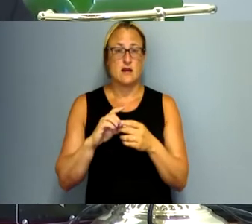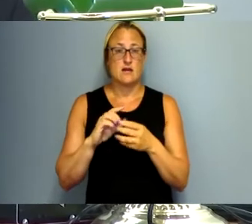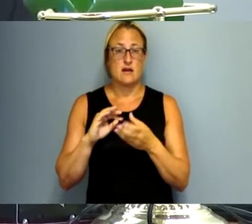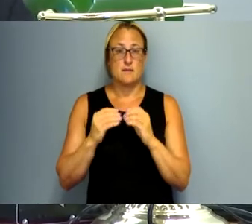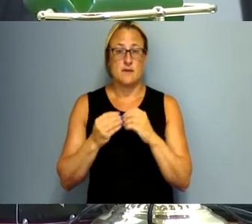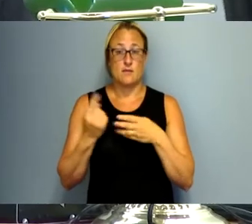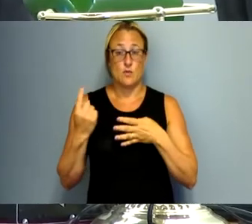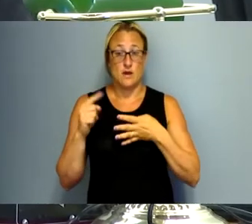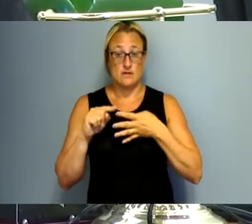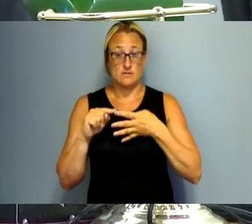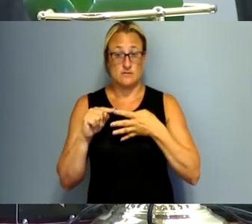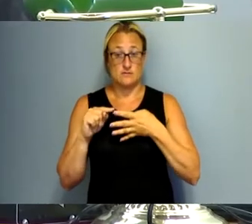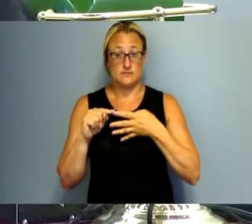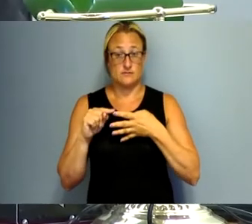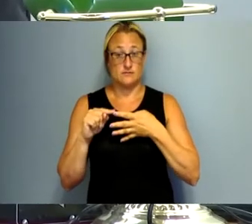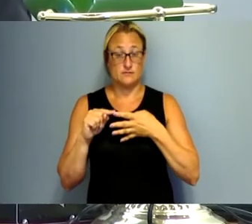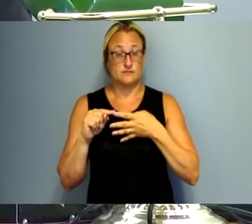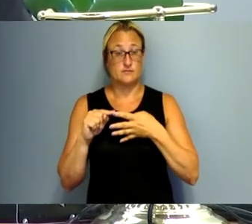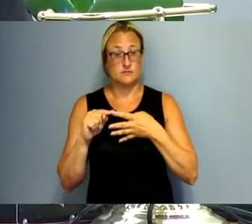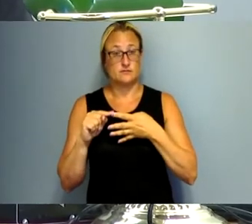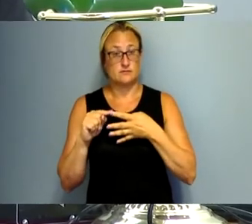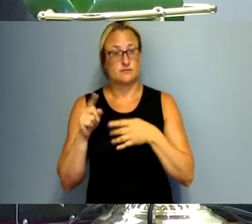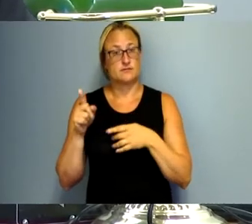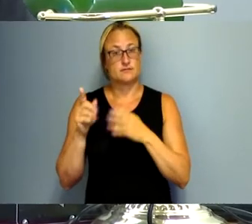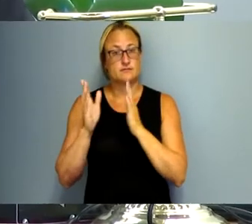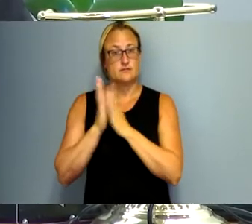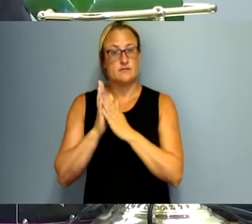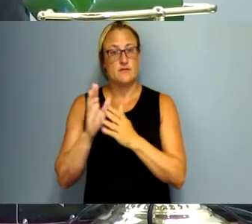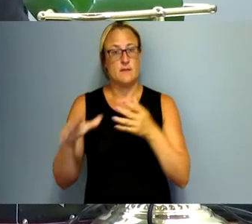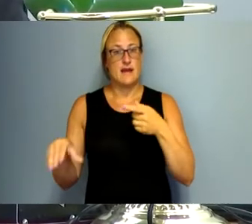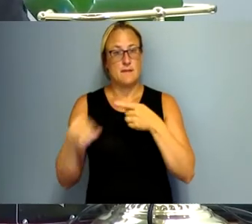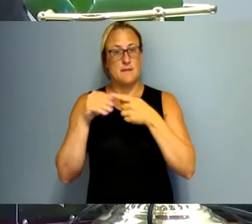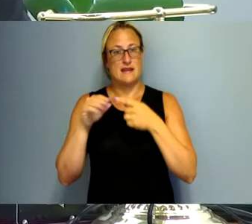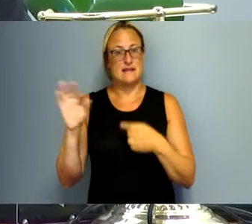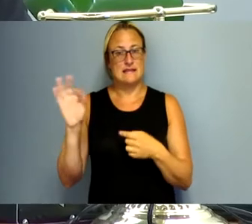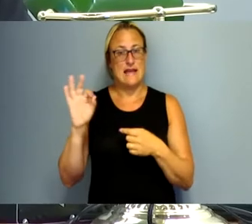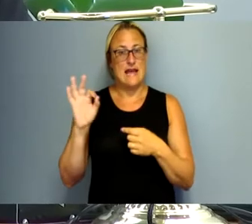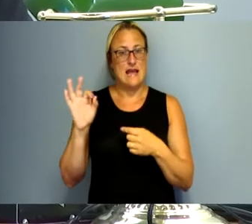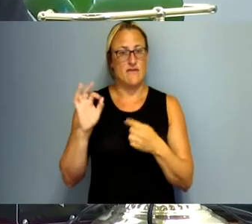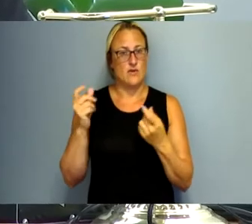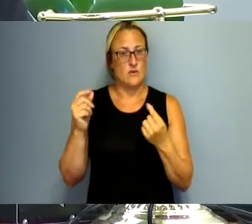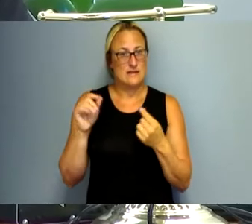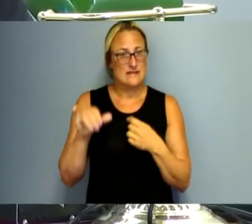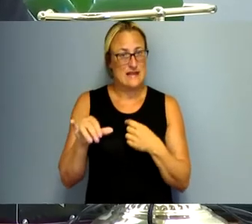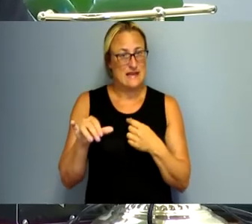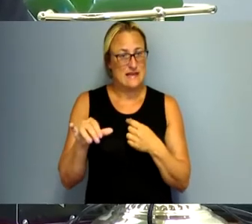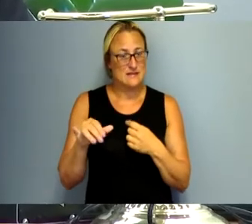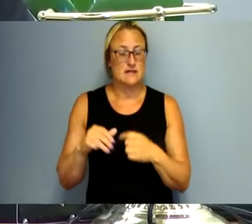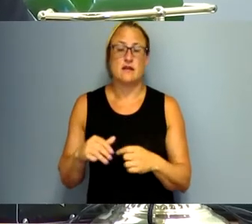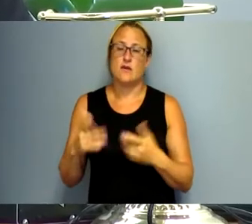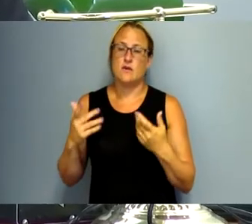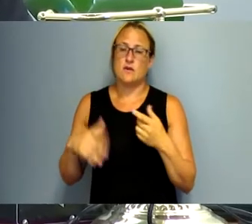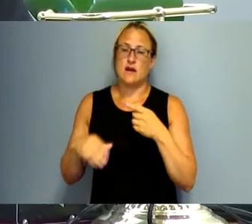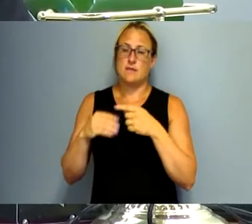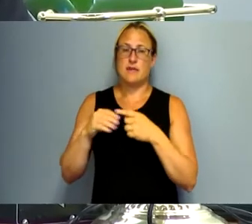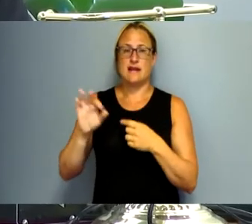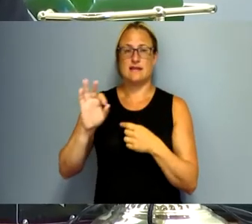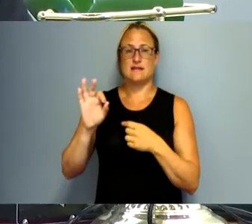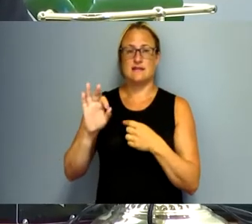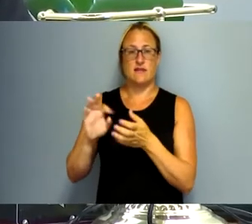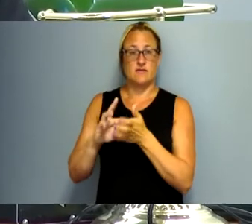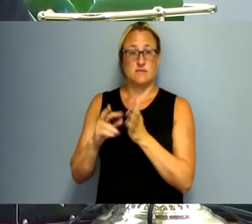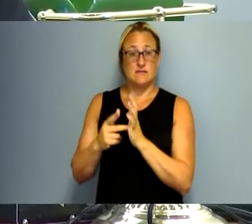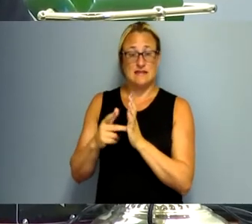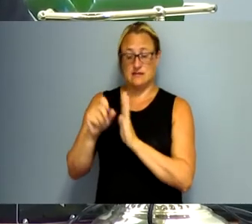one. Mr. Warren asked about Appendix F. That is actually referencing the state made a